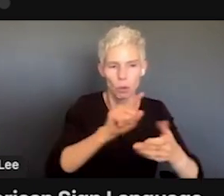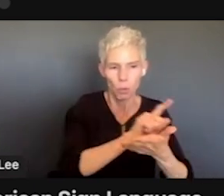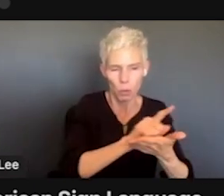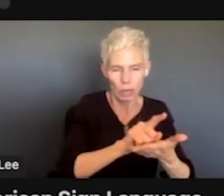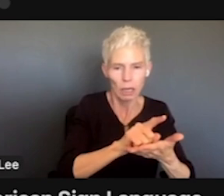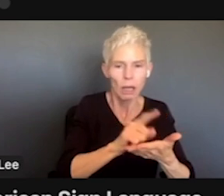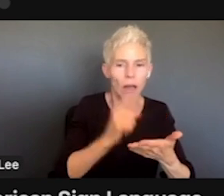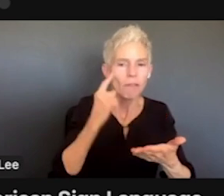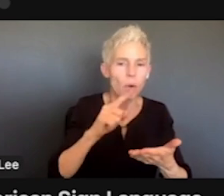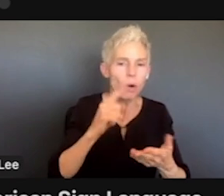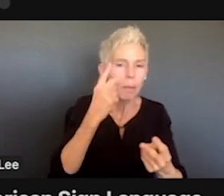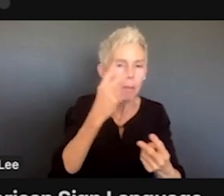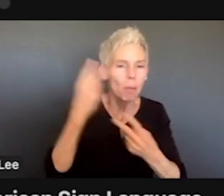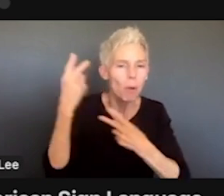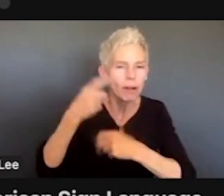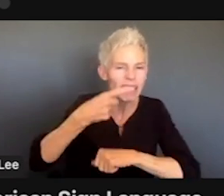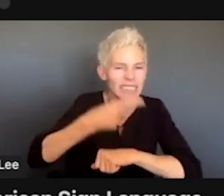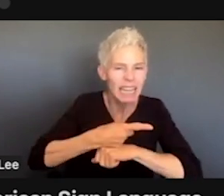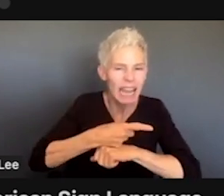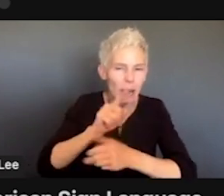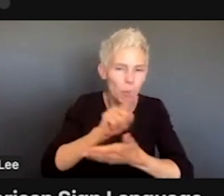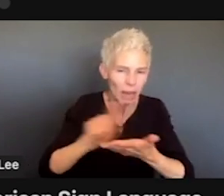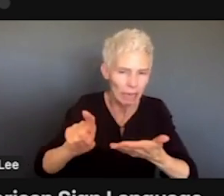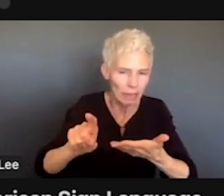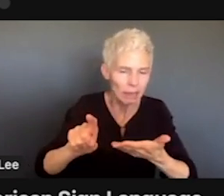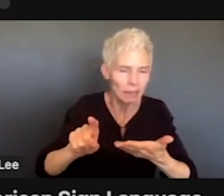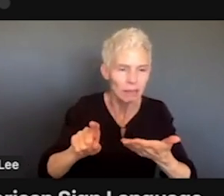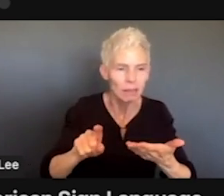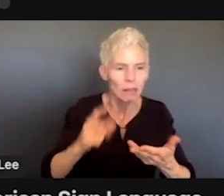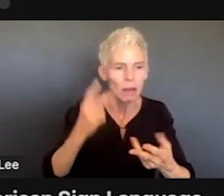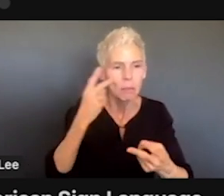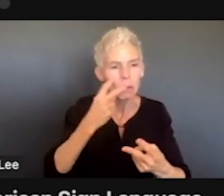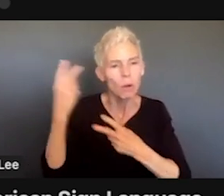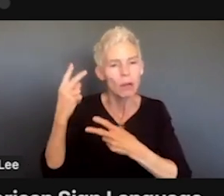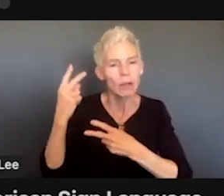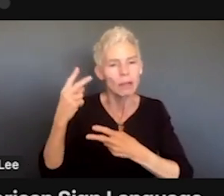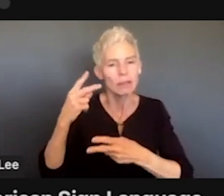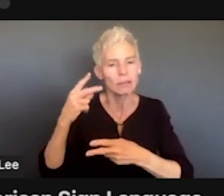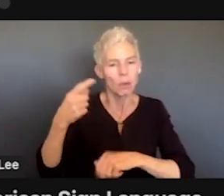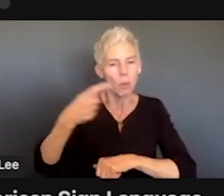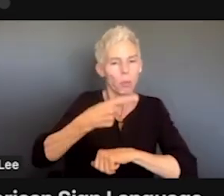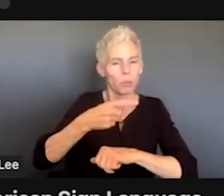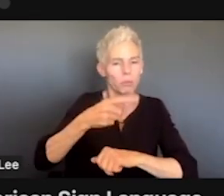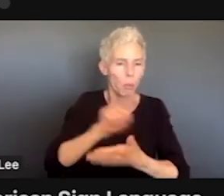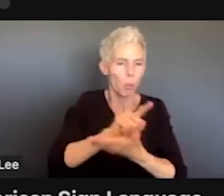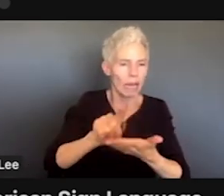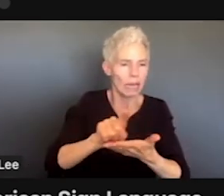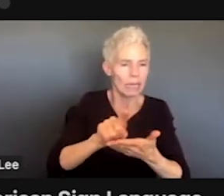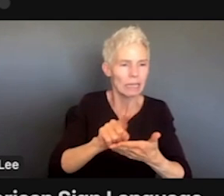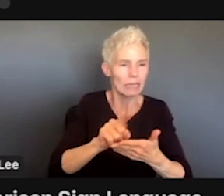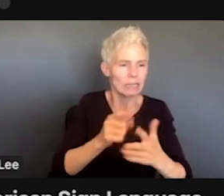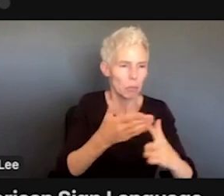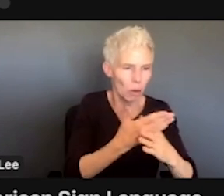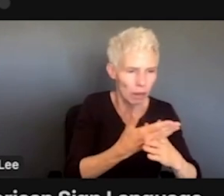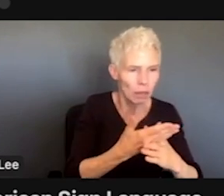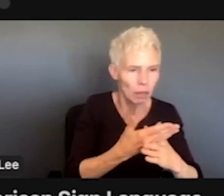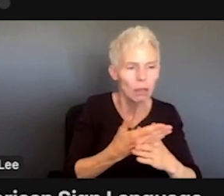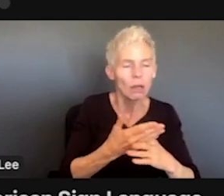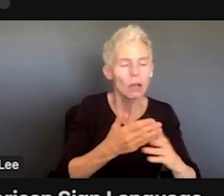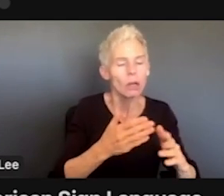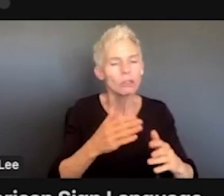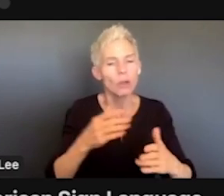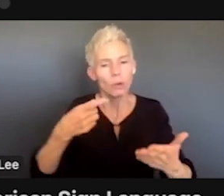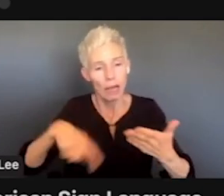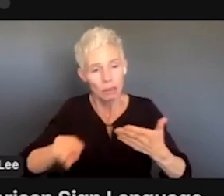Day week. Memorial Day week is a recess. The House and Senate will be returning next week into